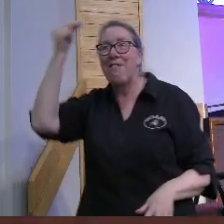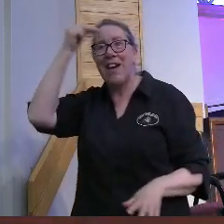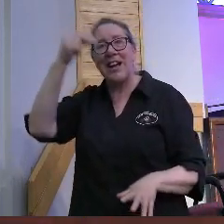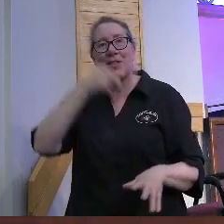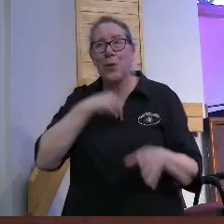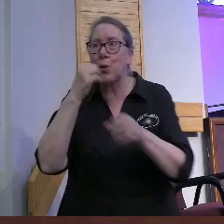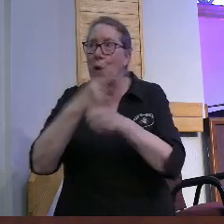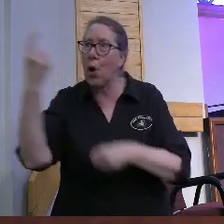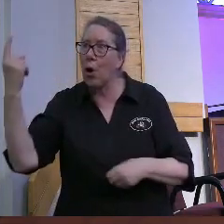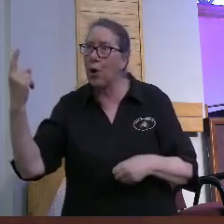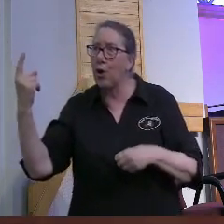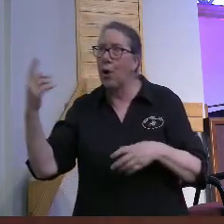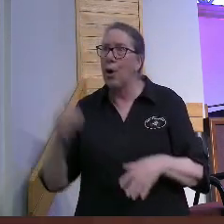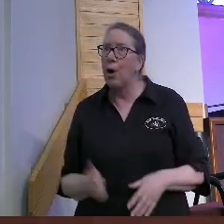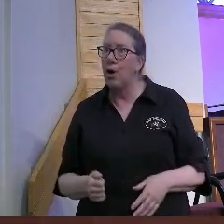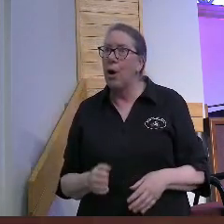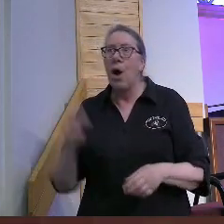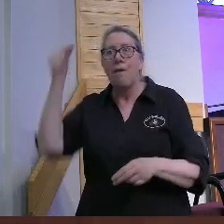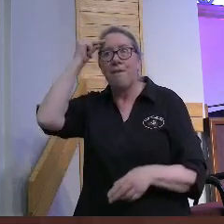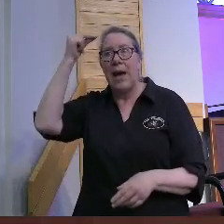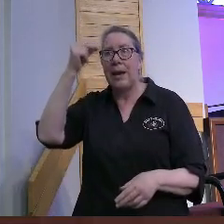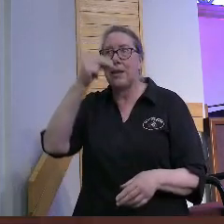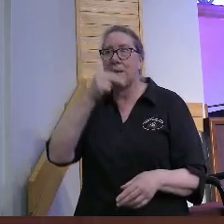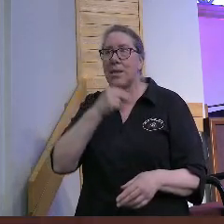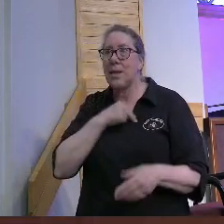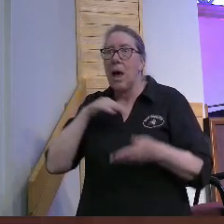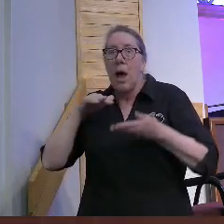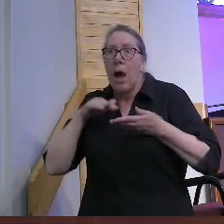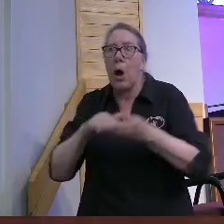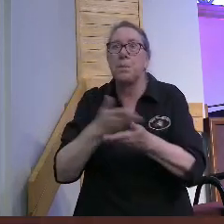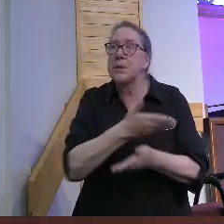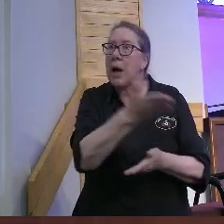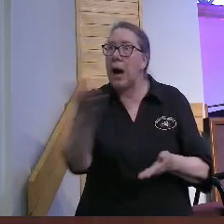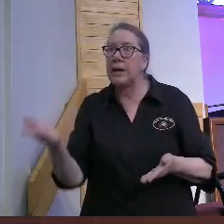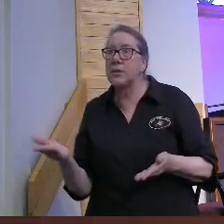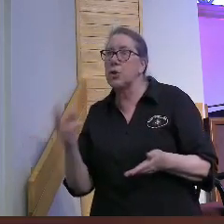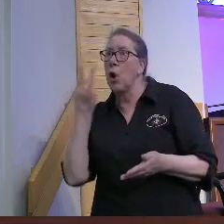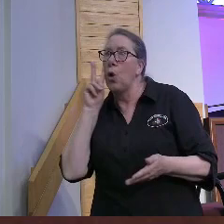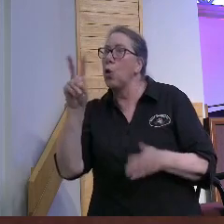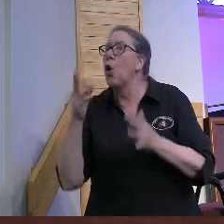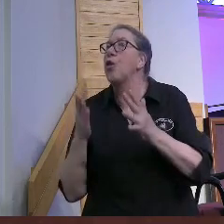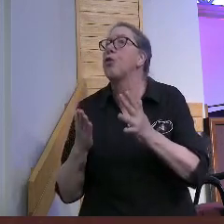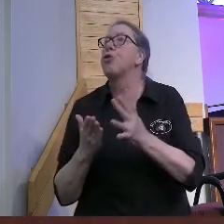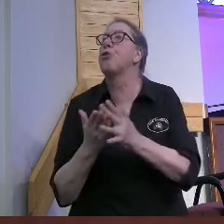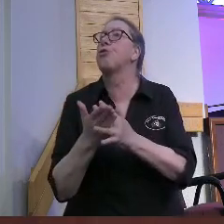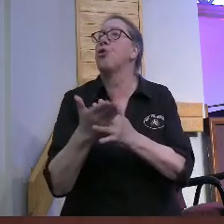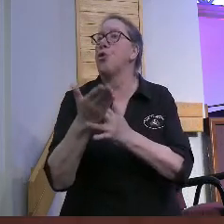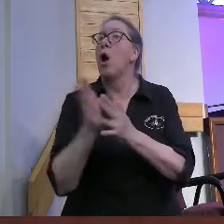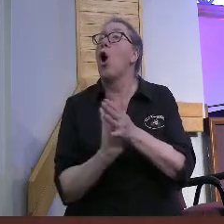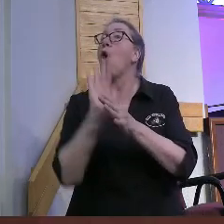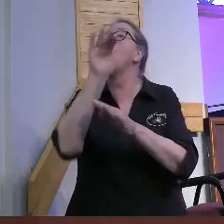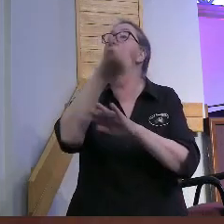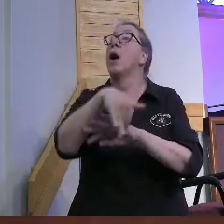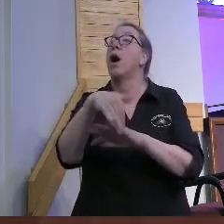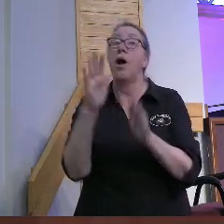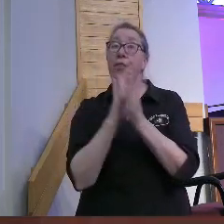faith enables us. It doesn't break that wall down. But faith enables us to look past the wall, to look over the wall,